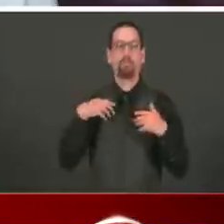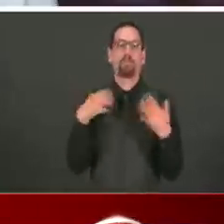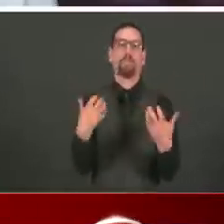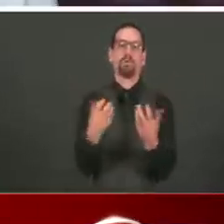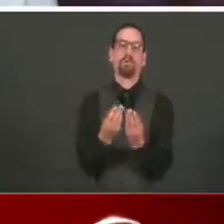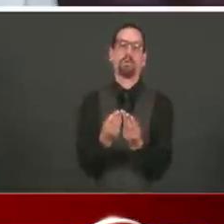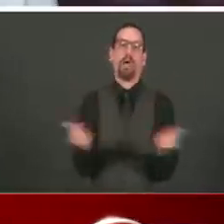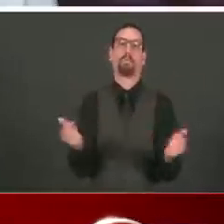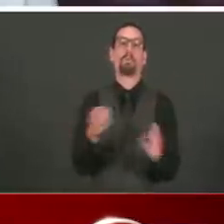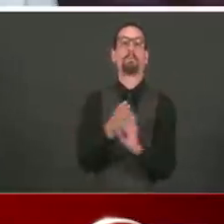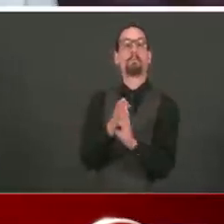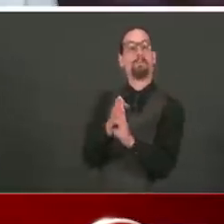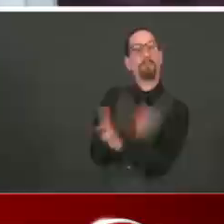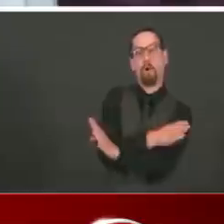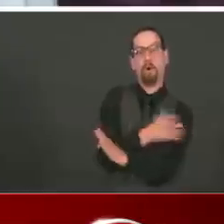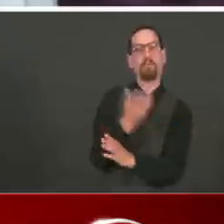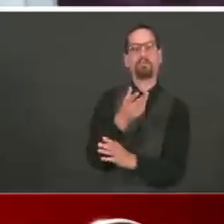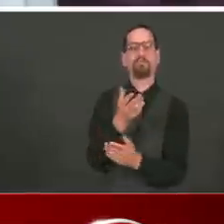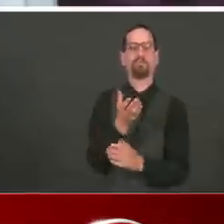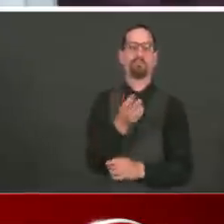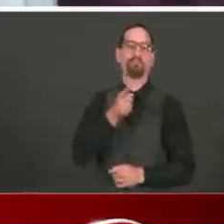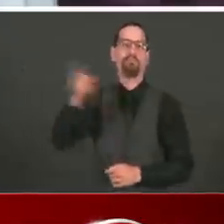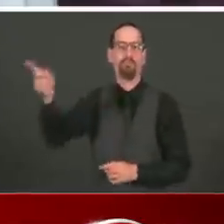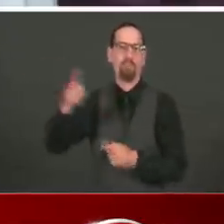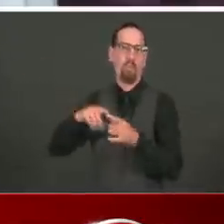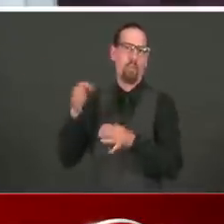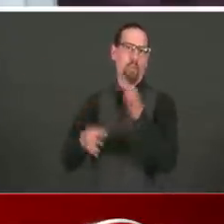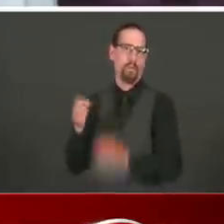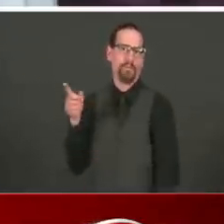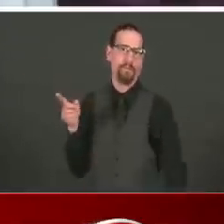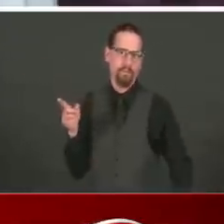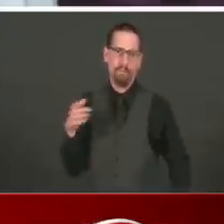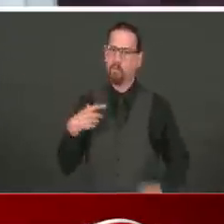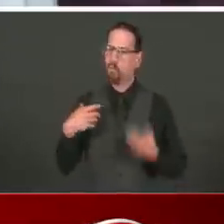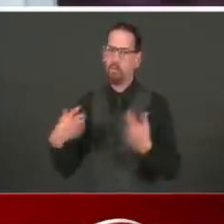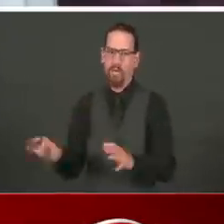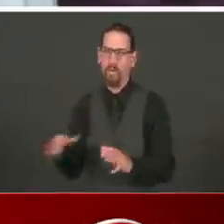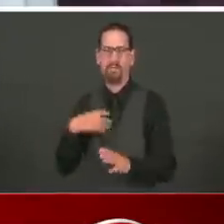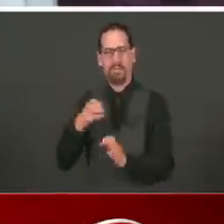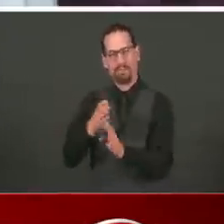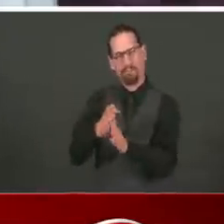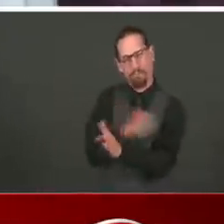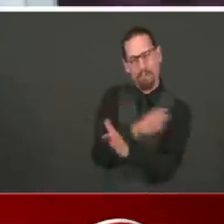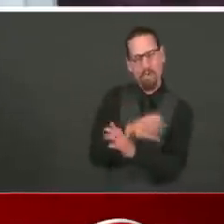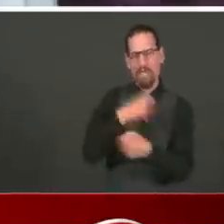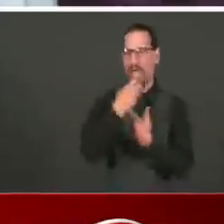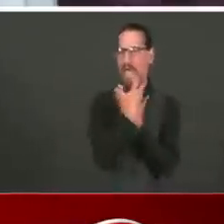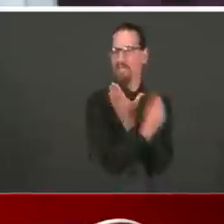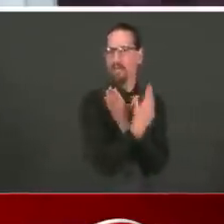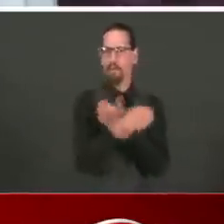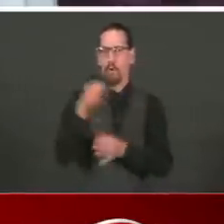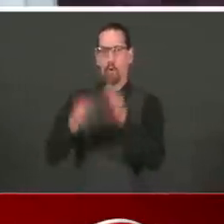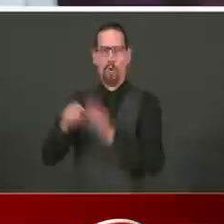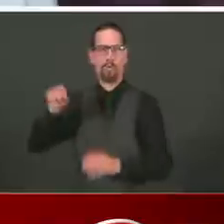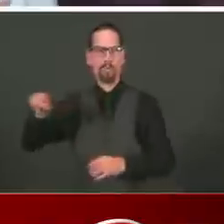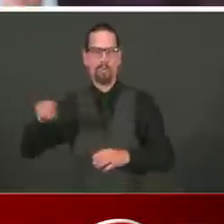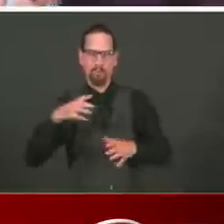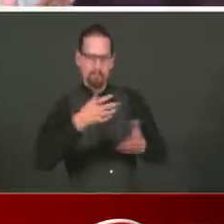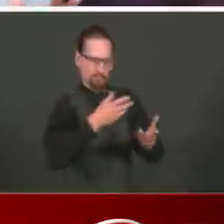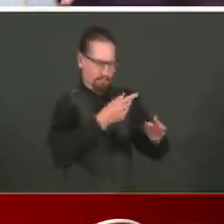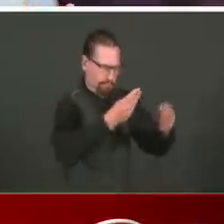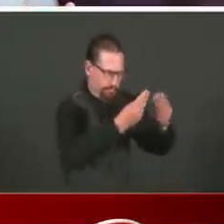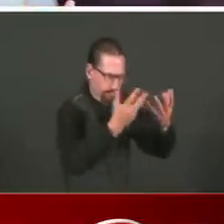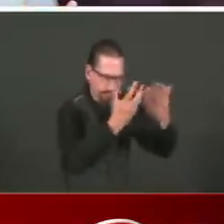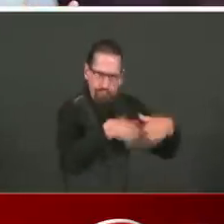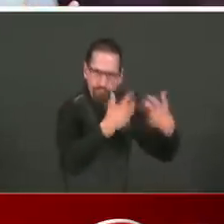if we can get the parties to the table to come up with some kind of a mediated settlement, put the tenant on